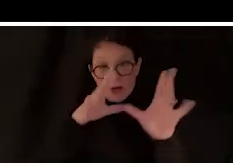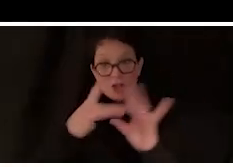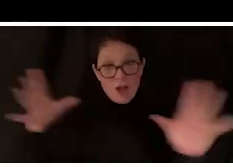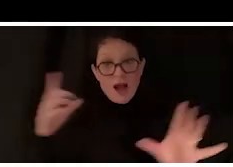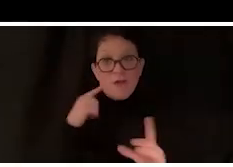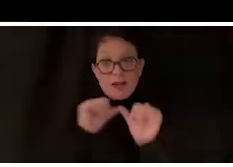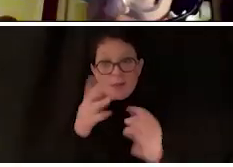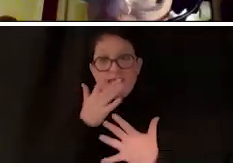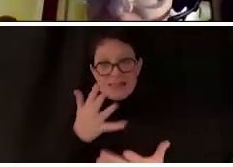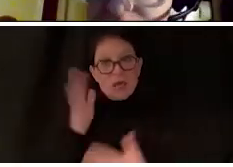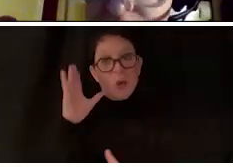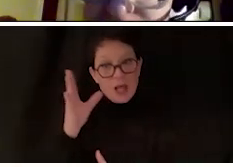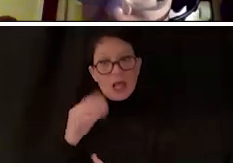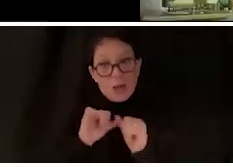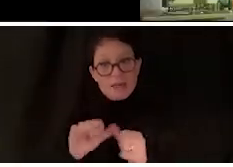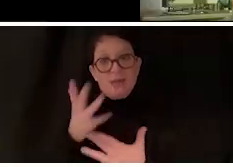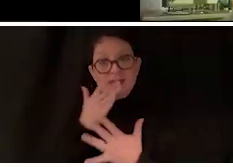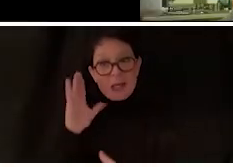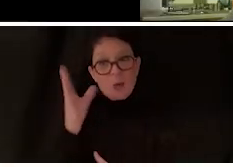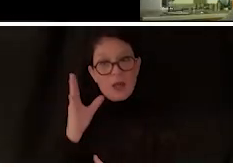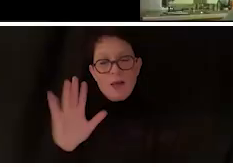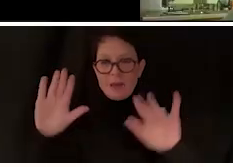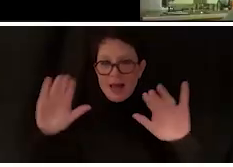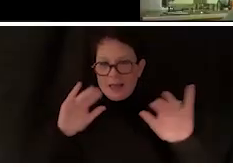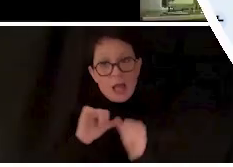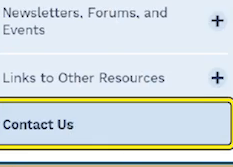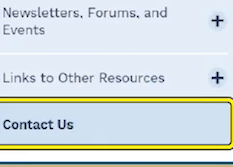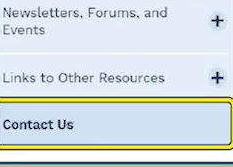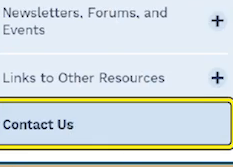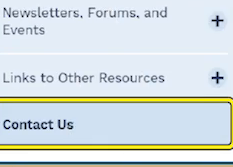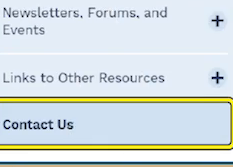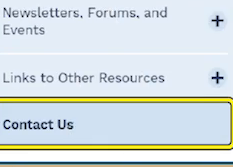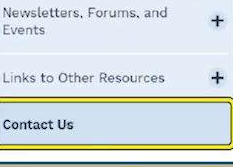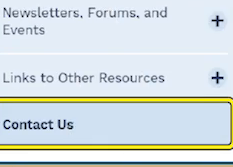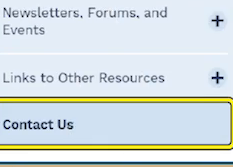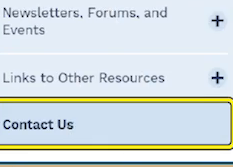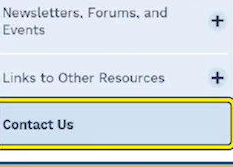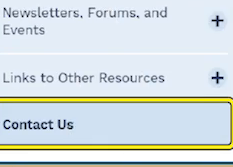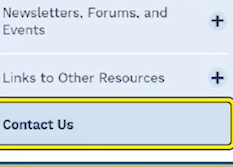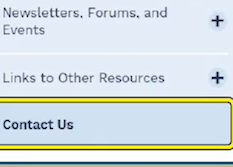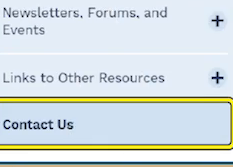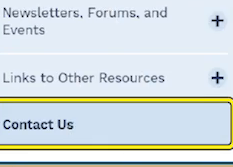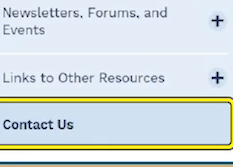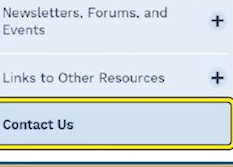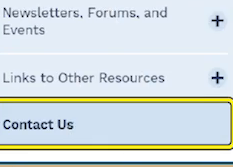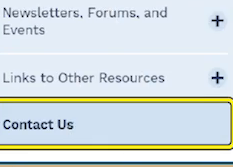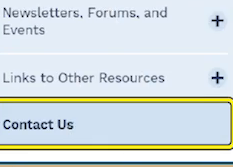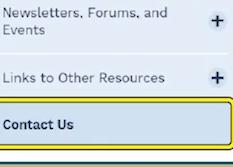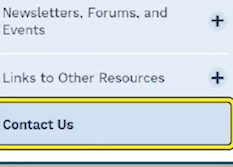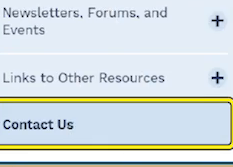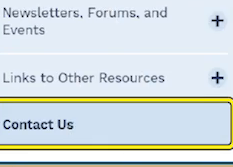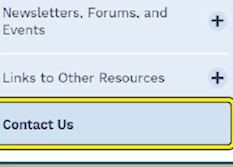You'll be sorry. Ah! As Bye, well. everyone. Contact the Division of Developmental